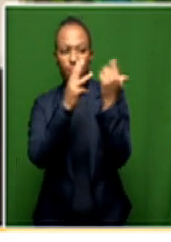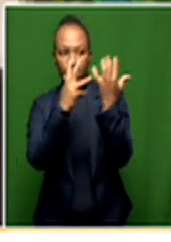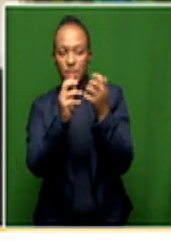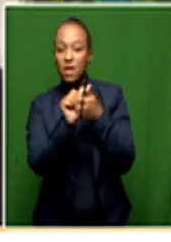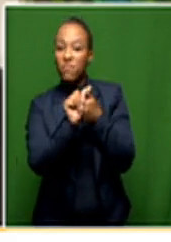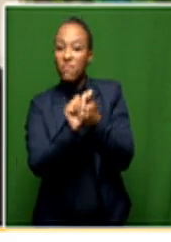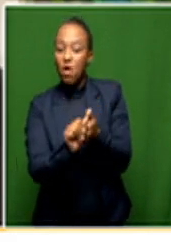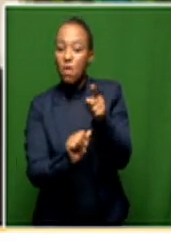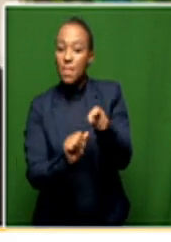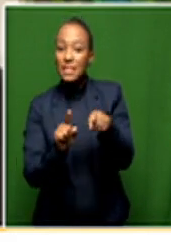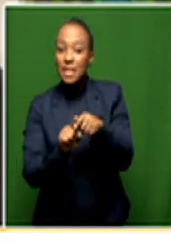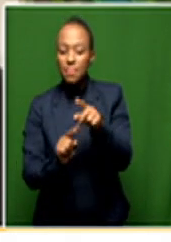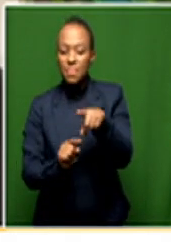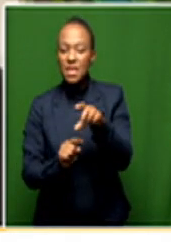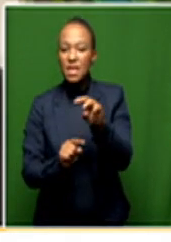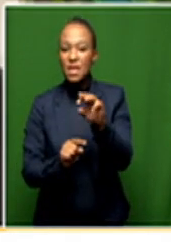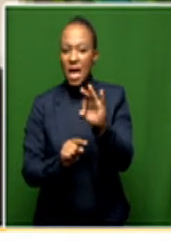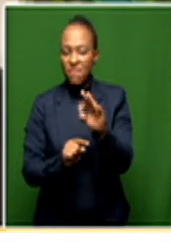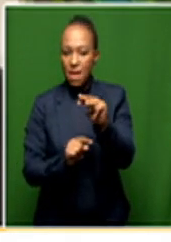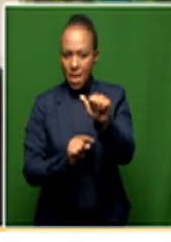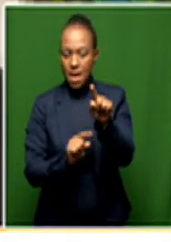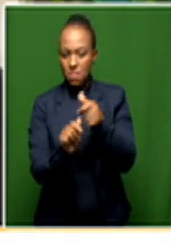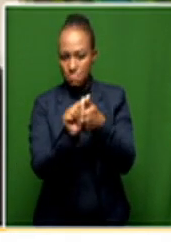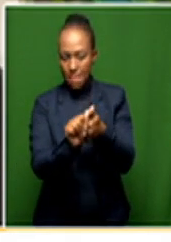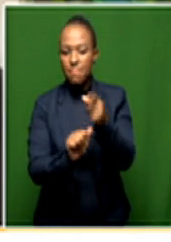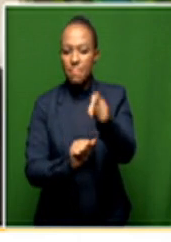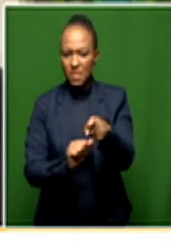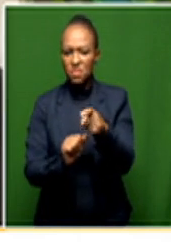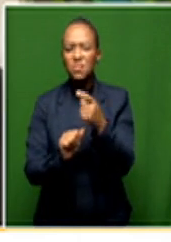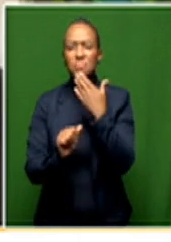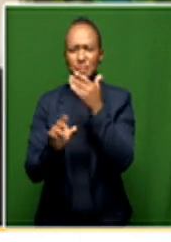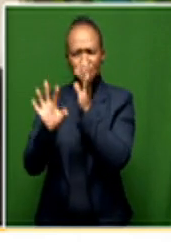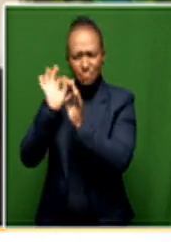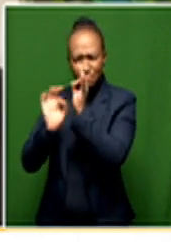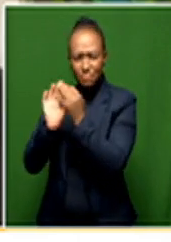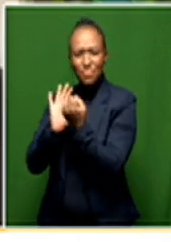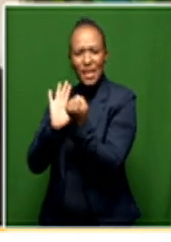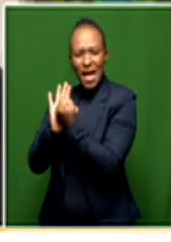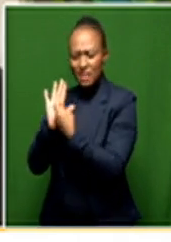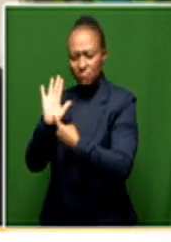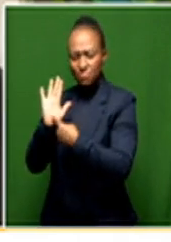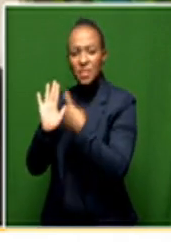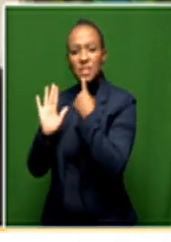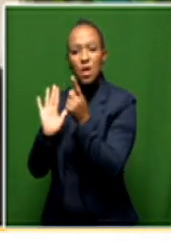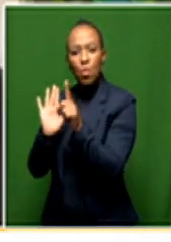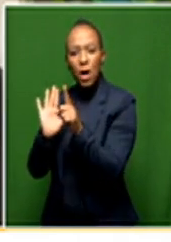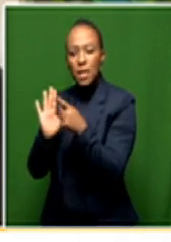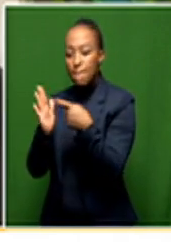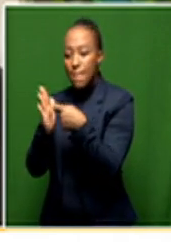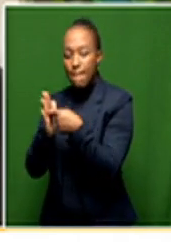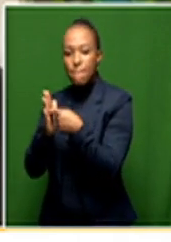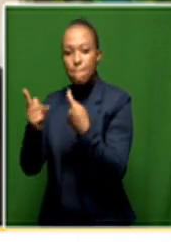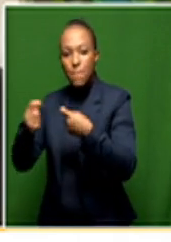Public Finance Management Act. But can you briefly explain to us what the Act actually says about